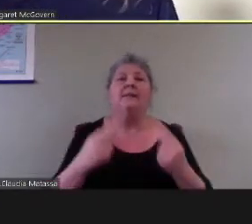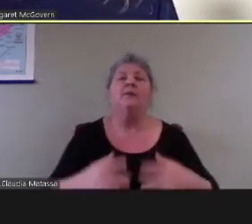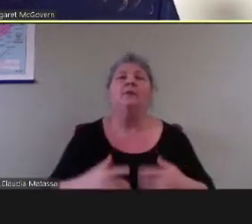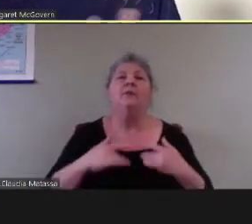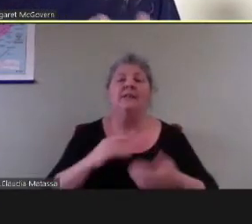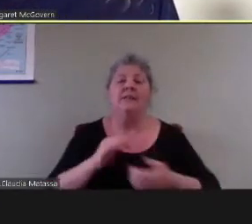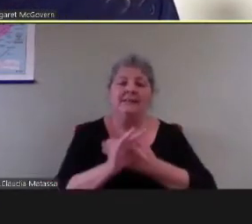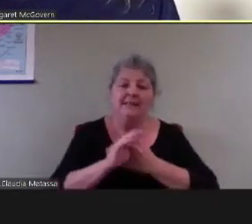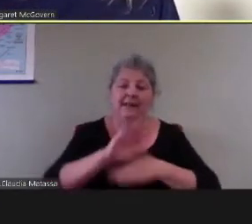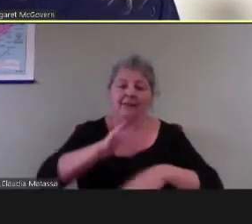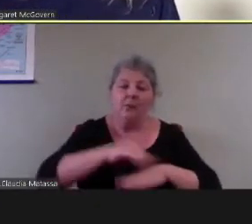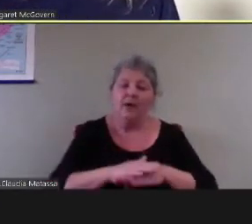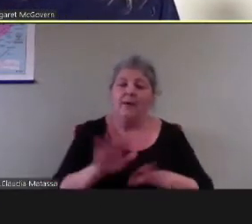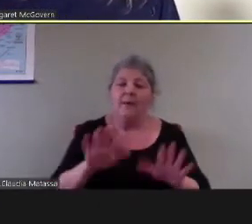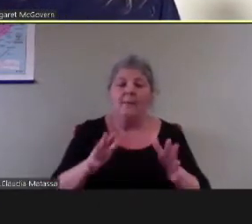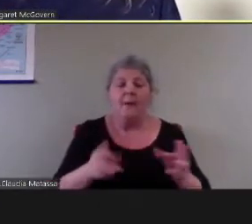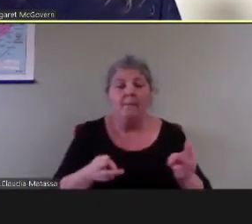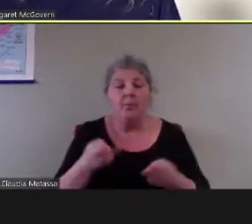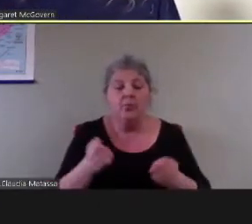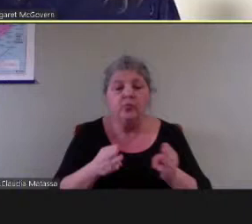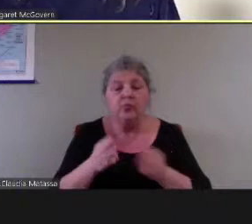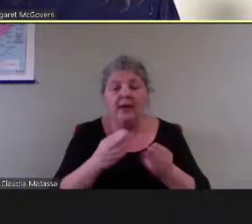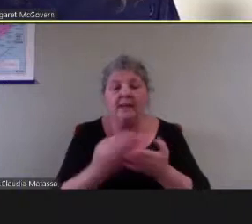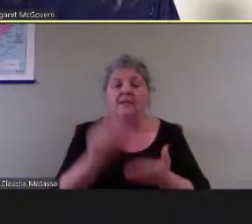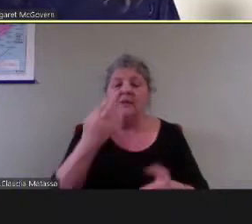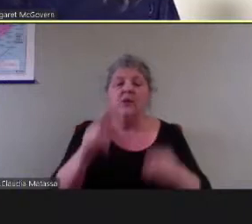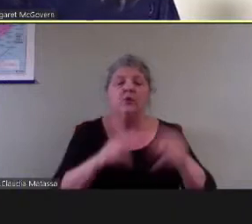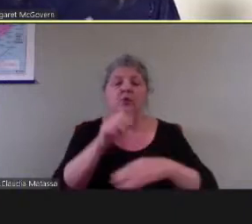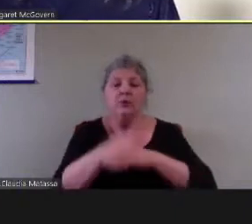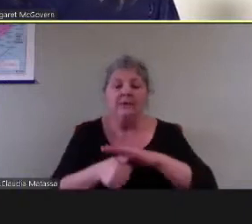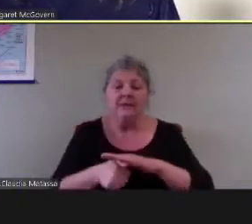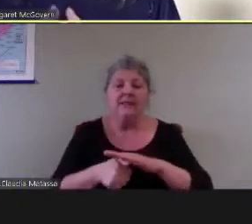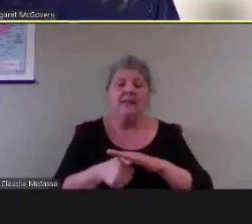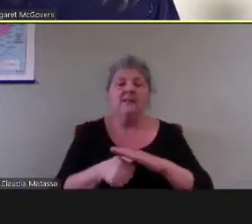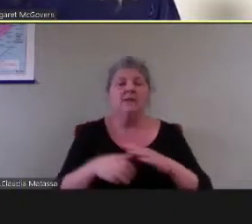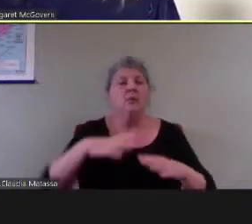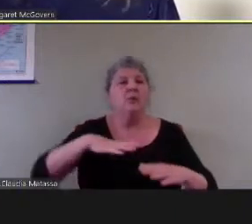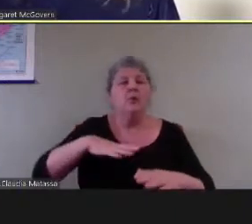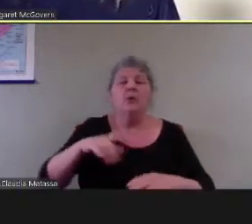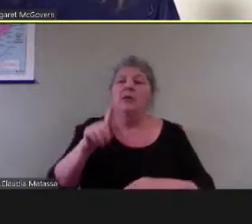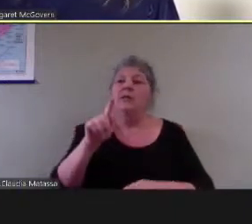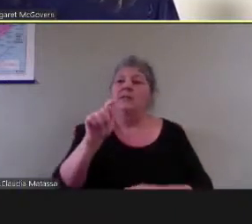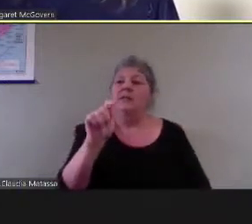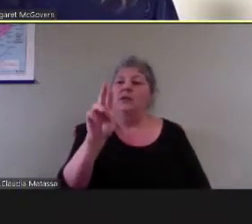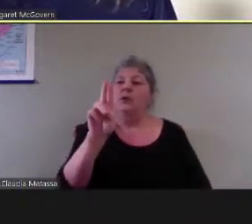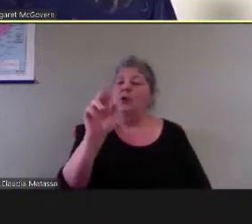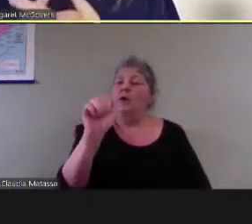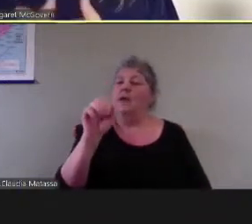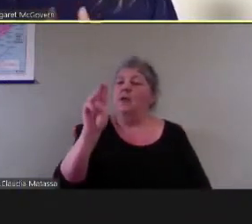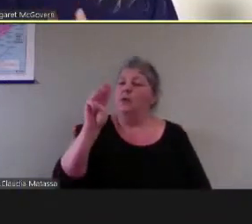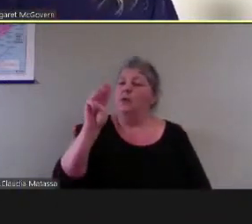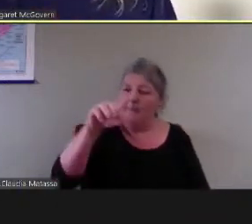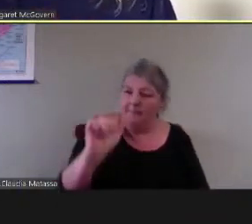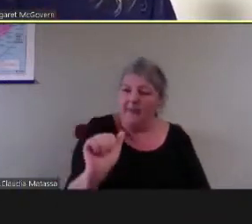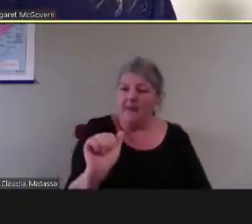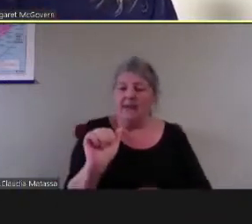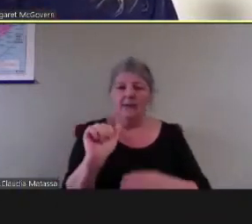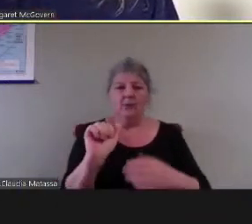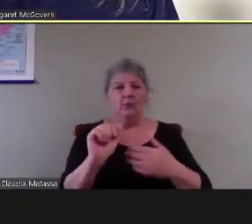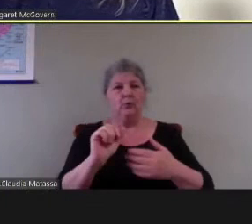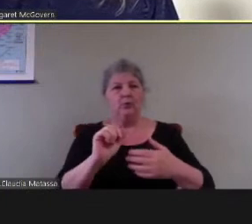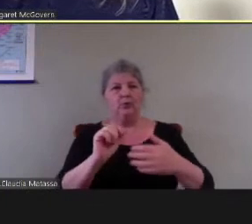might practice and learn new skills. We don't want trauma to be something that defines a person negatively or limits their